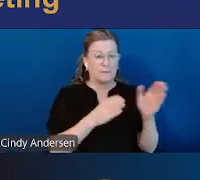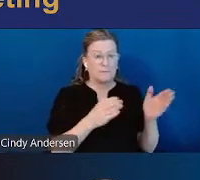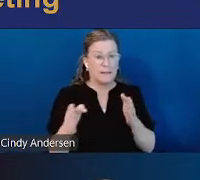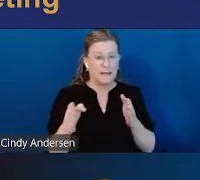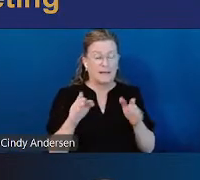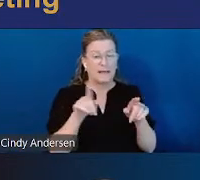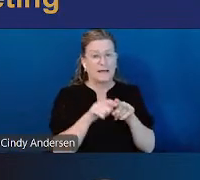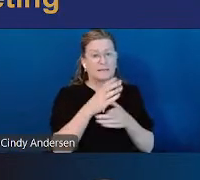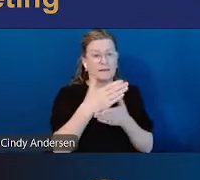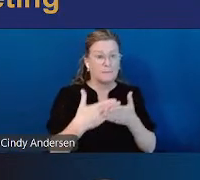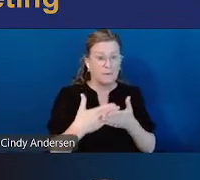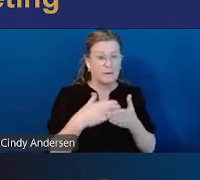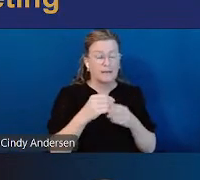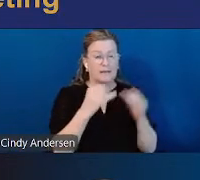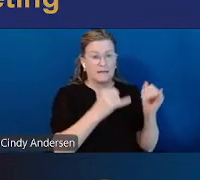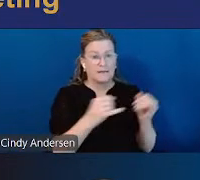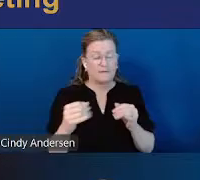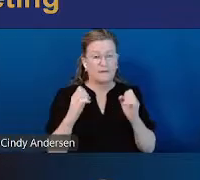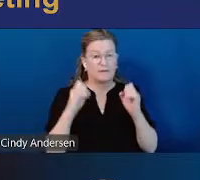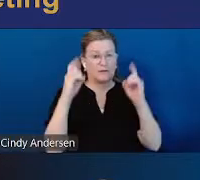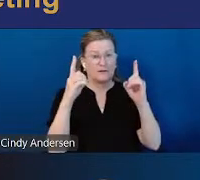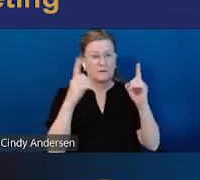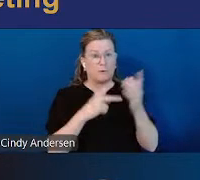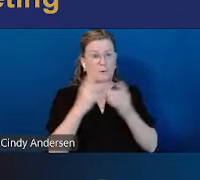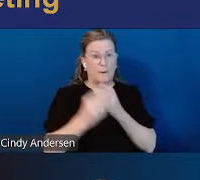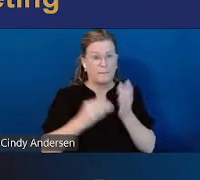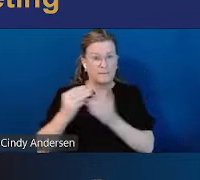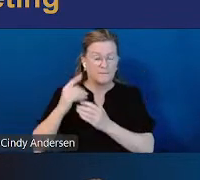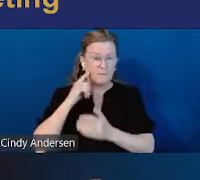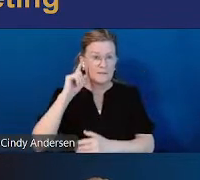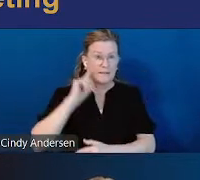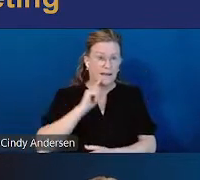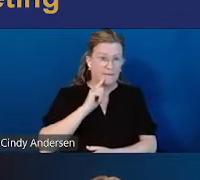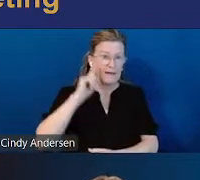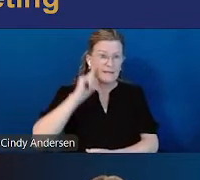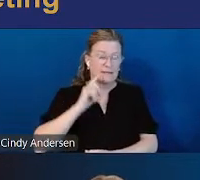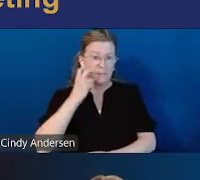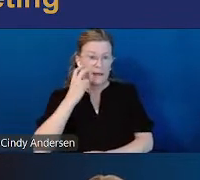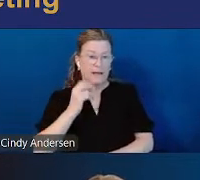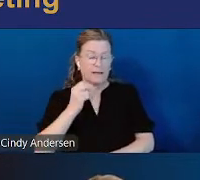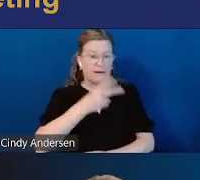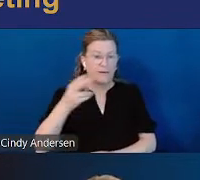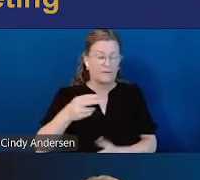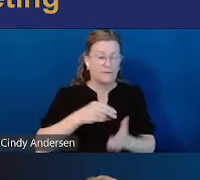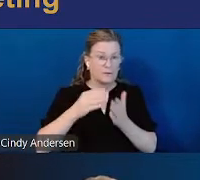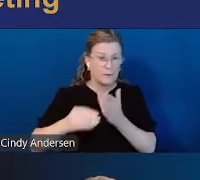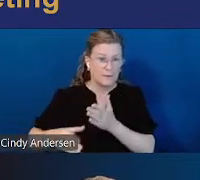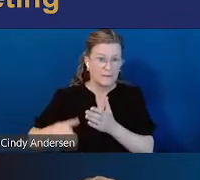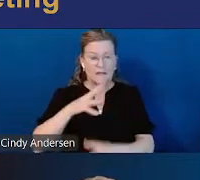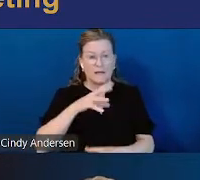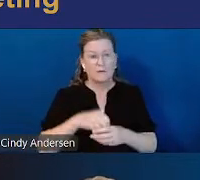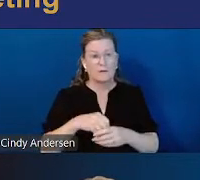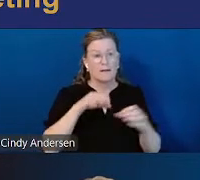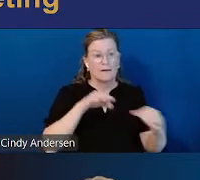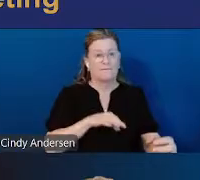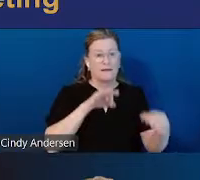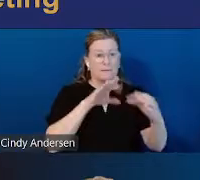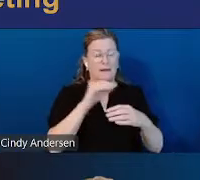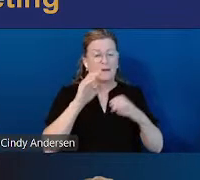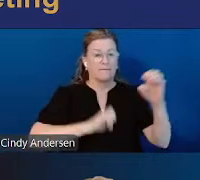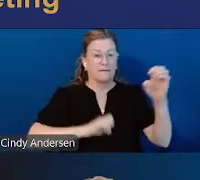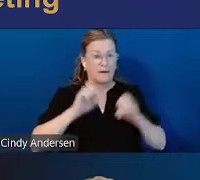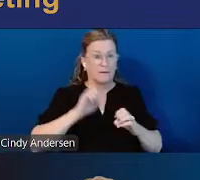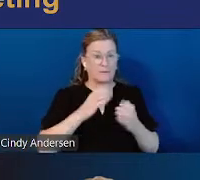as a component in individual education programs for deaf, deafblind, and hard of hearing students, including a feedback and